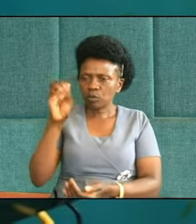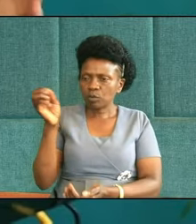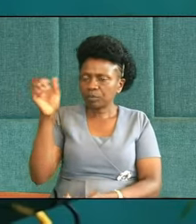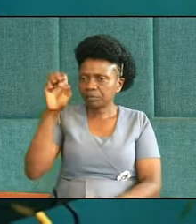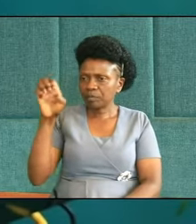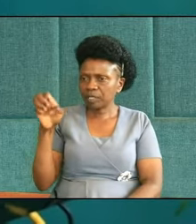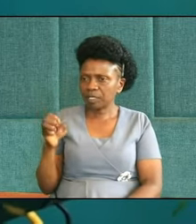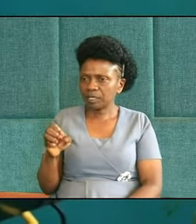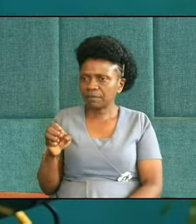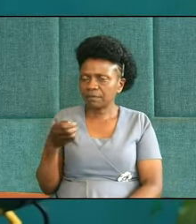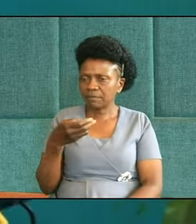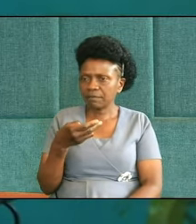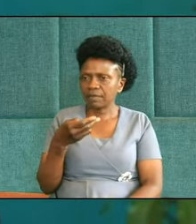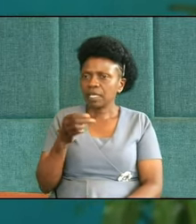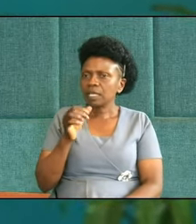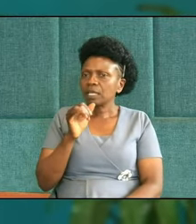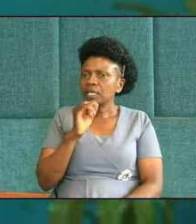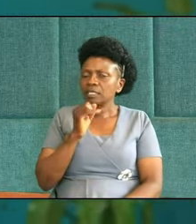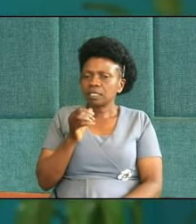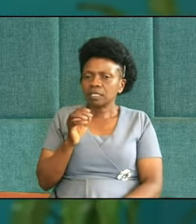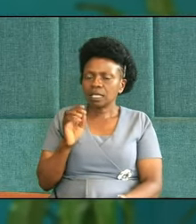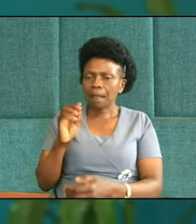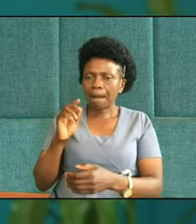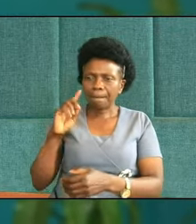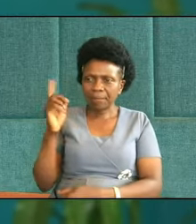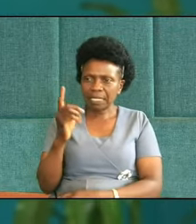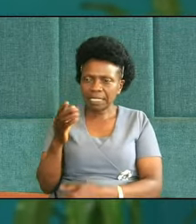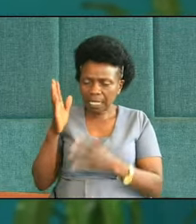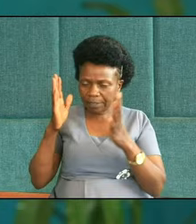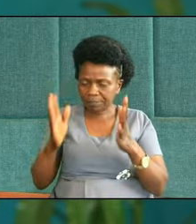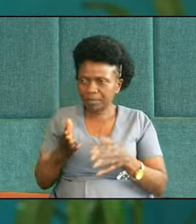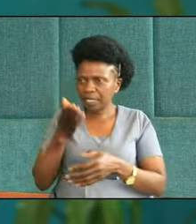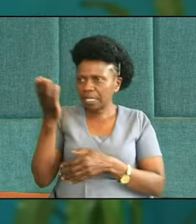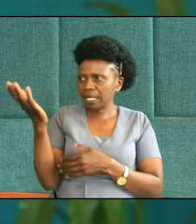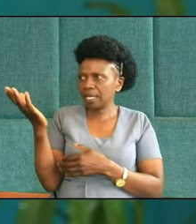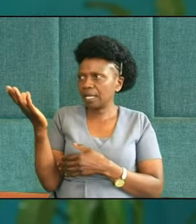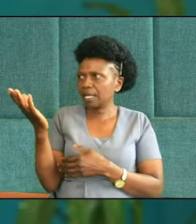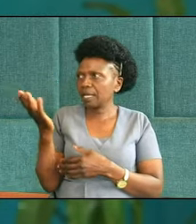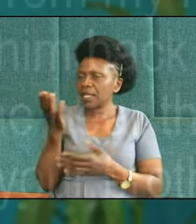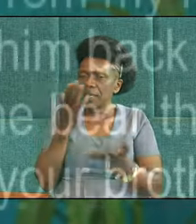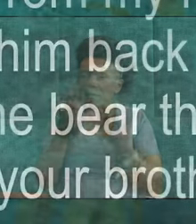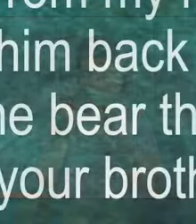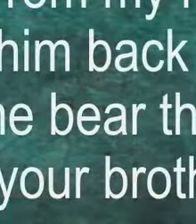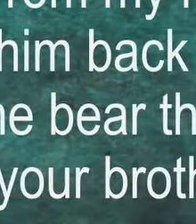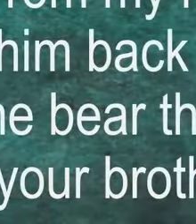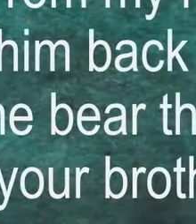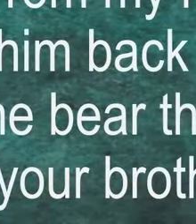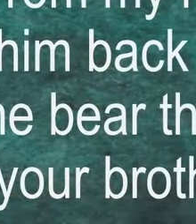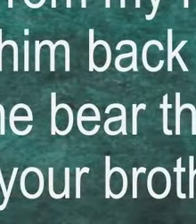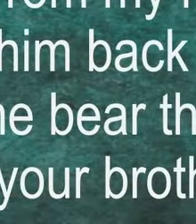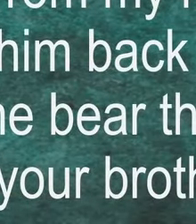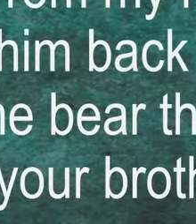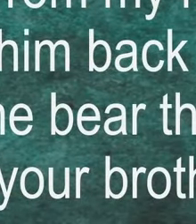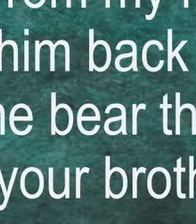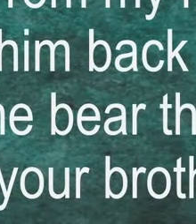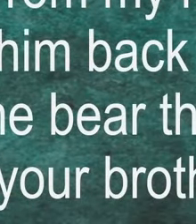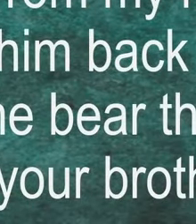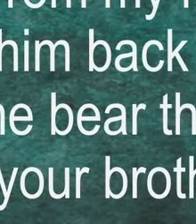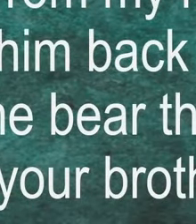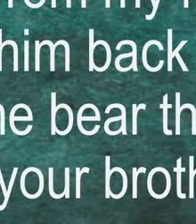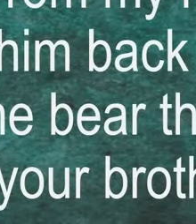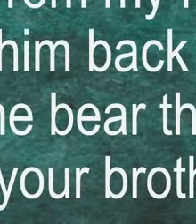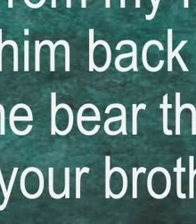they don't know, so what happens, let's fast forward to verse 8, 9, 11, and 13, but Judah said to Israel,